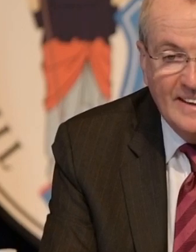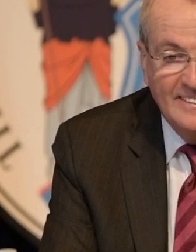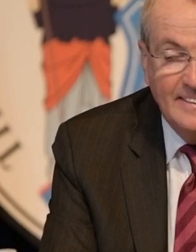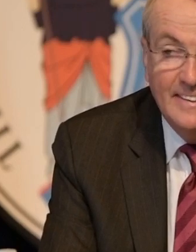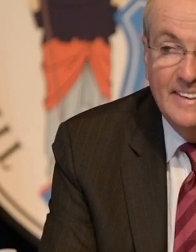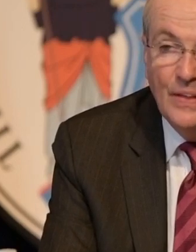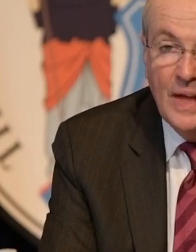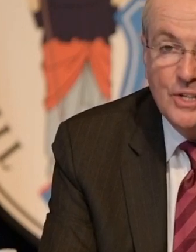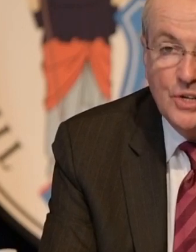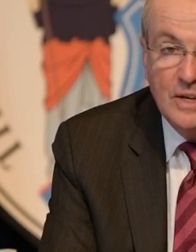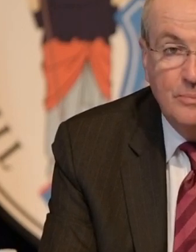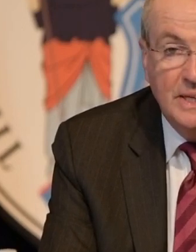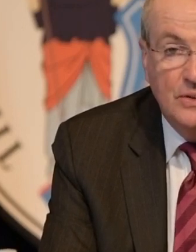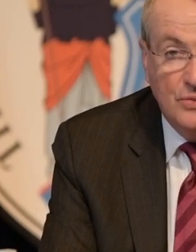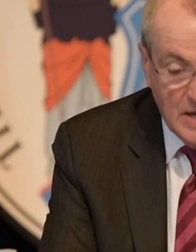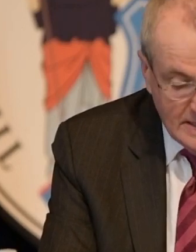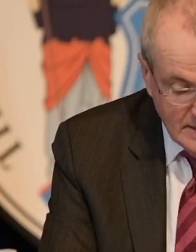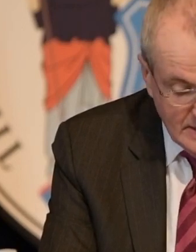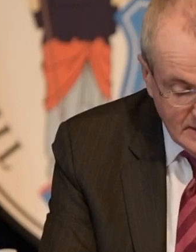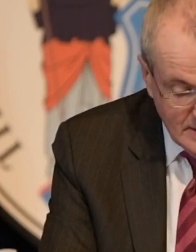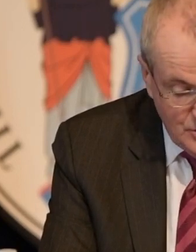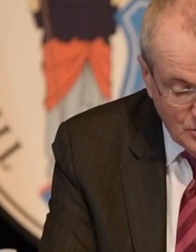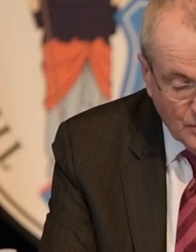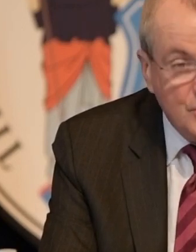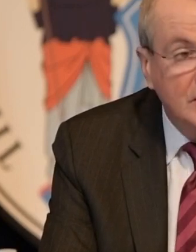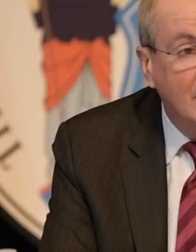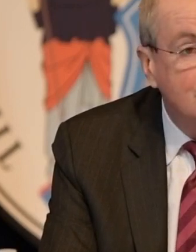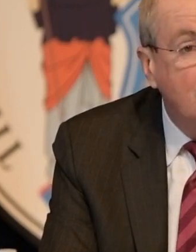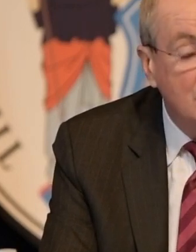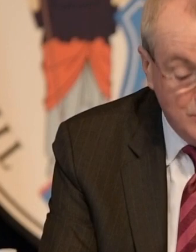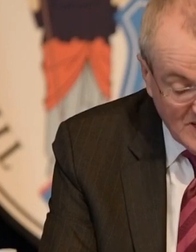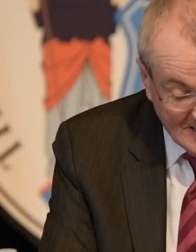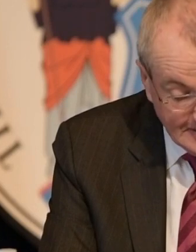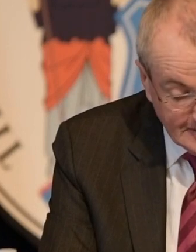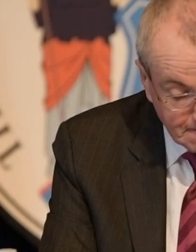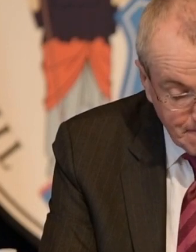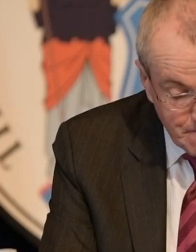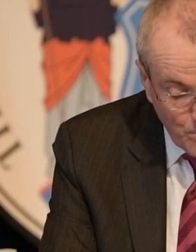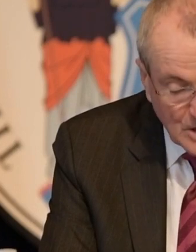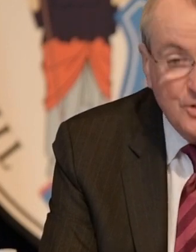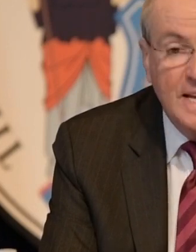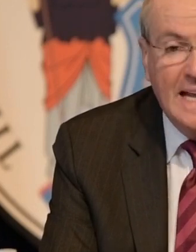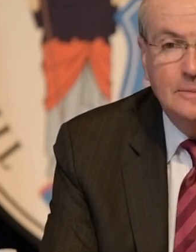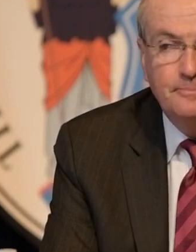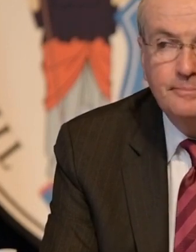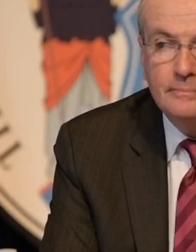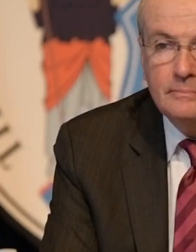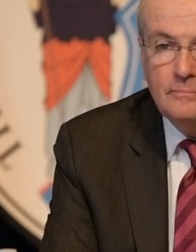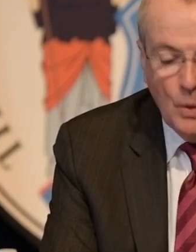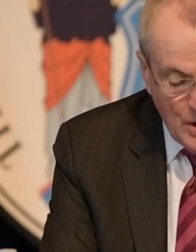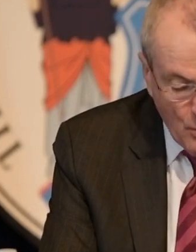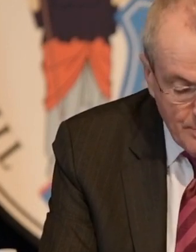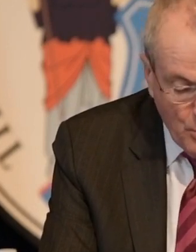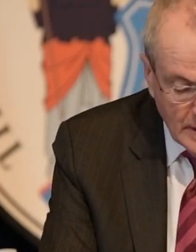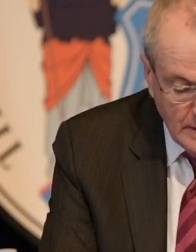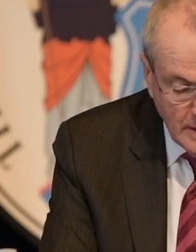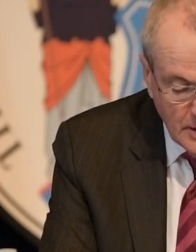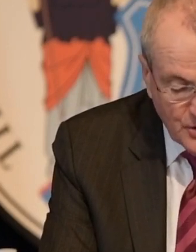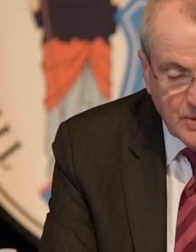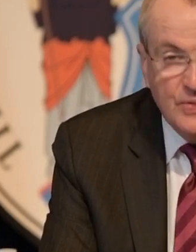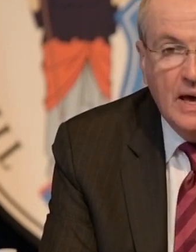and that chart be as light, universally light as possible. Today, we are